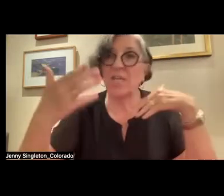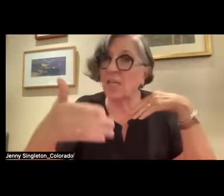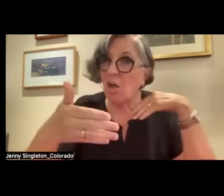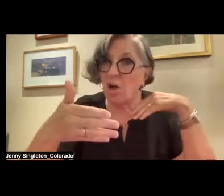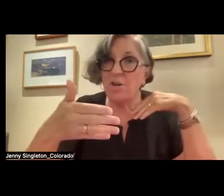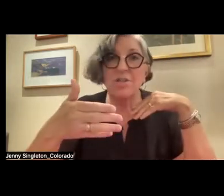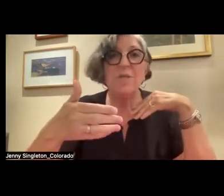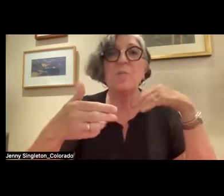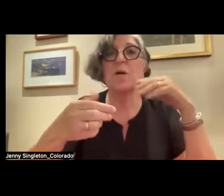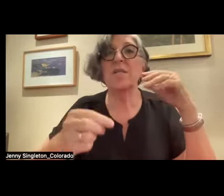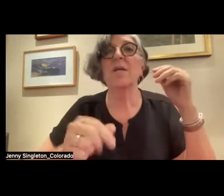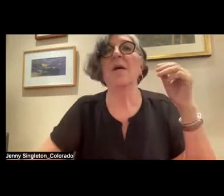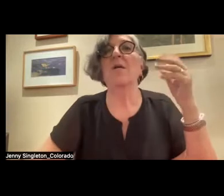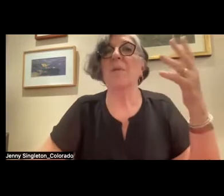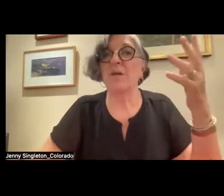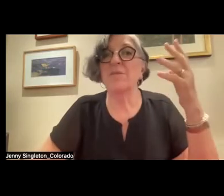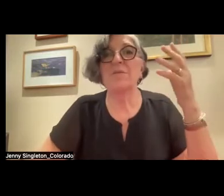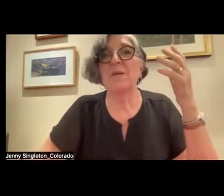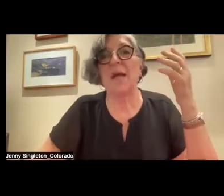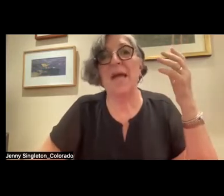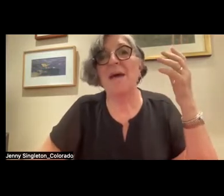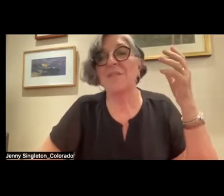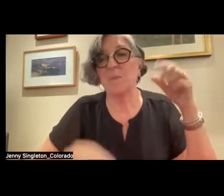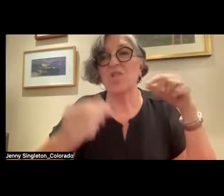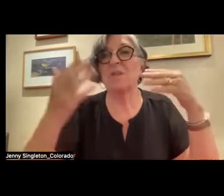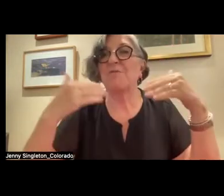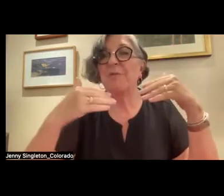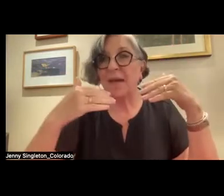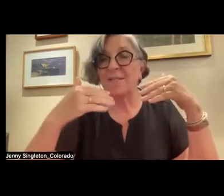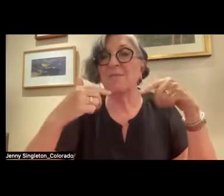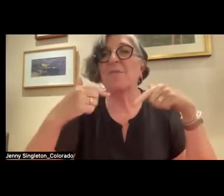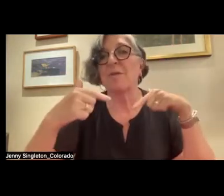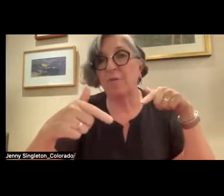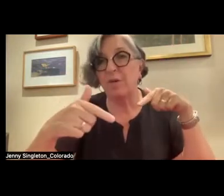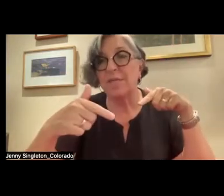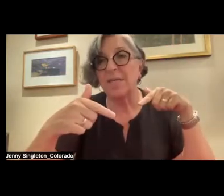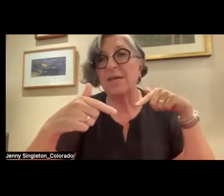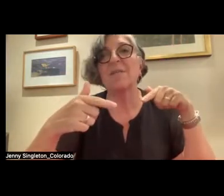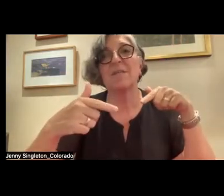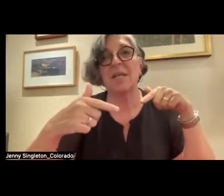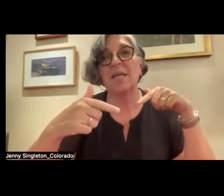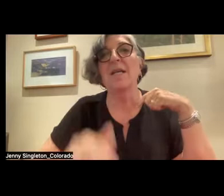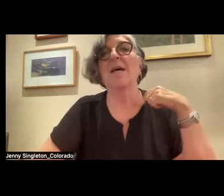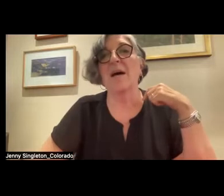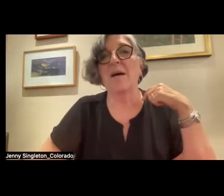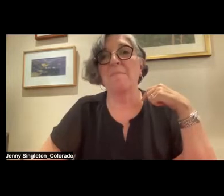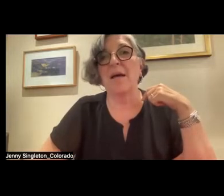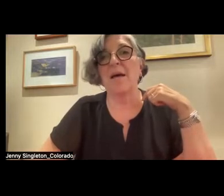signers are taking longer to respond, but also they don't have as much of an effect from the frequency of the